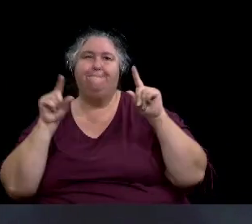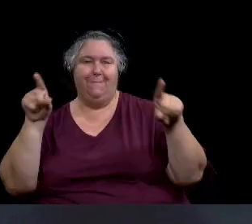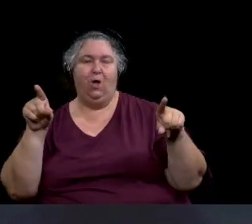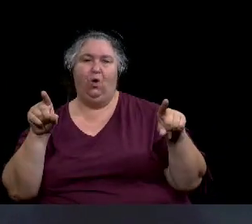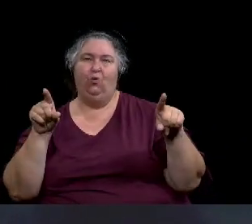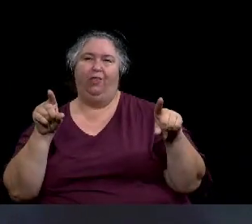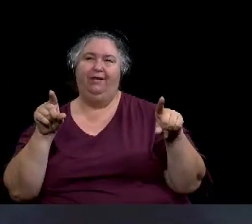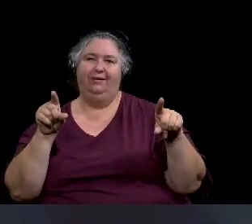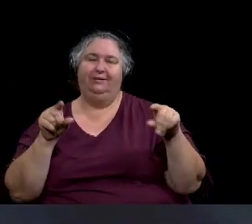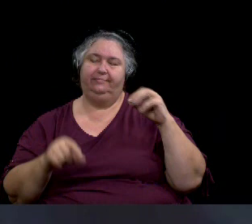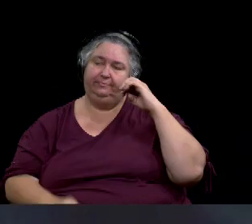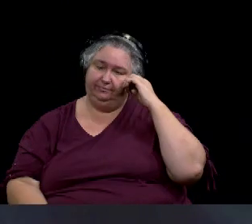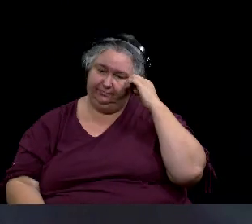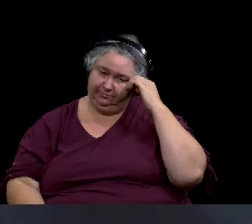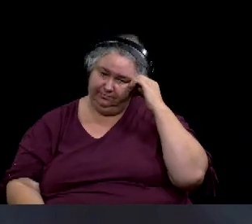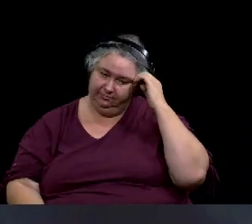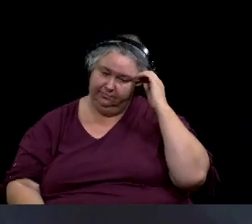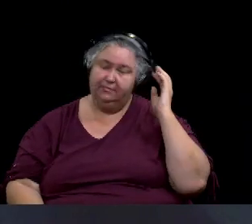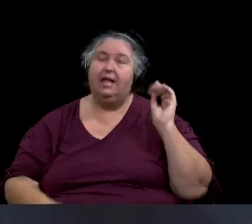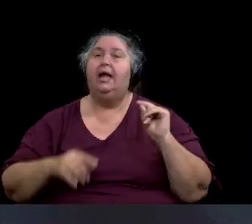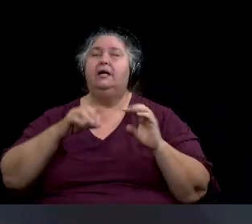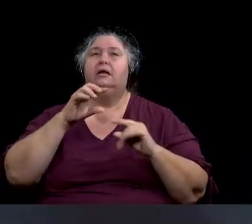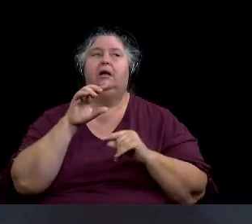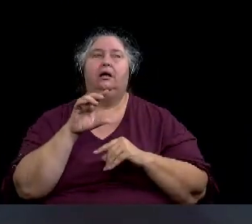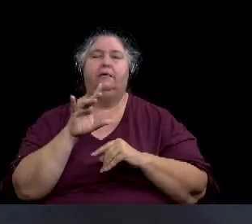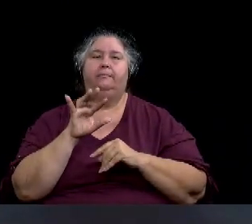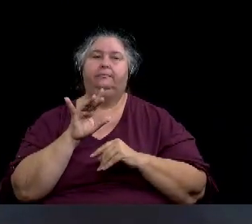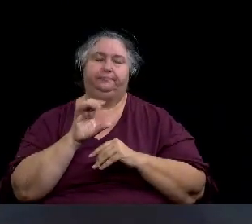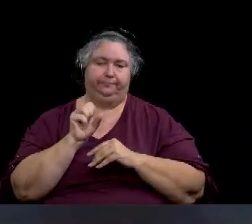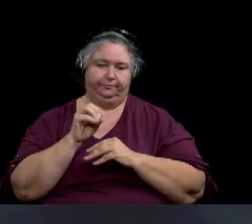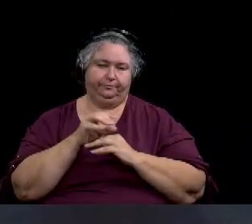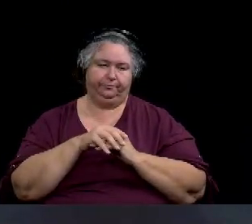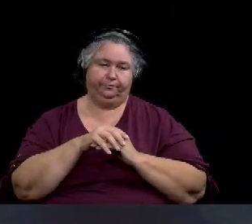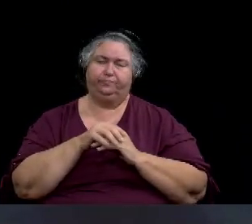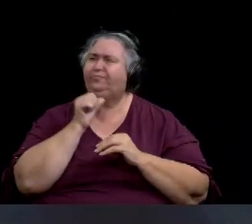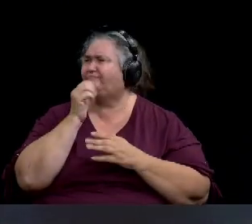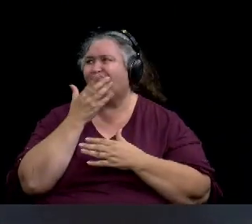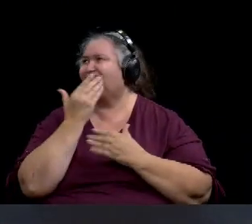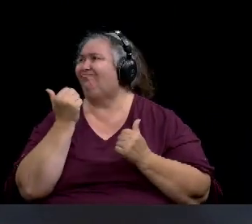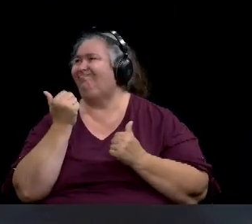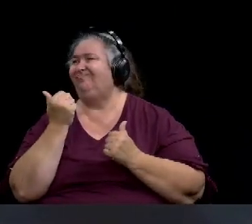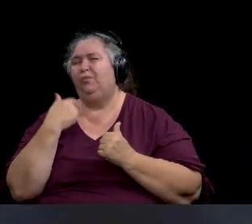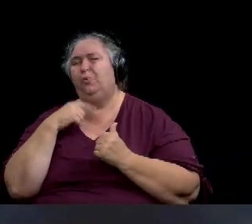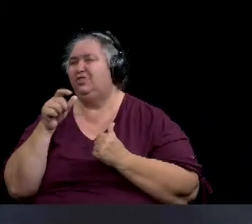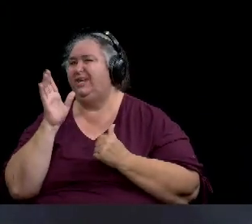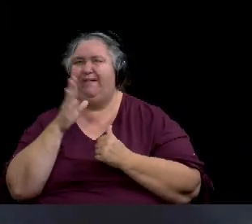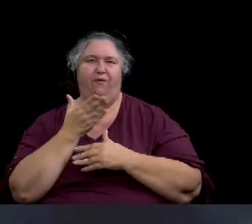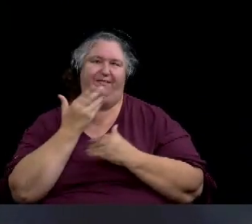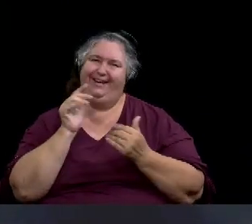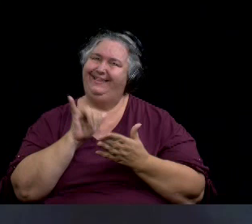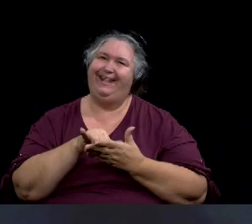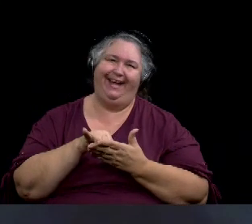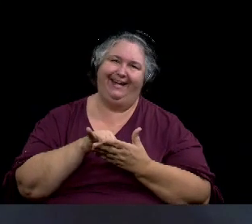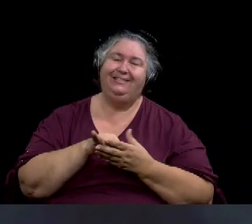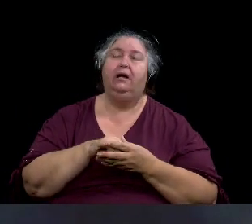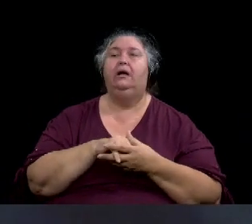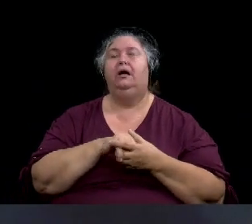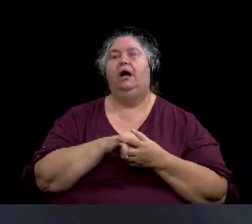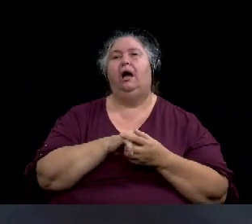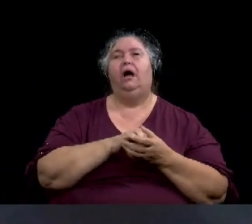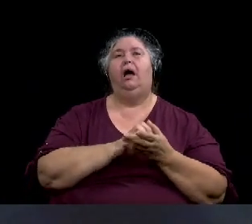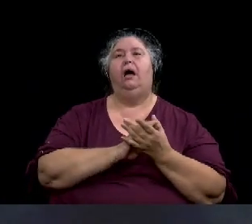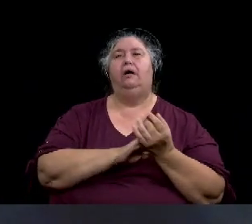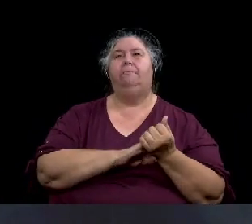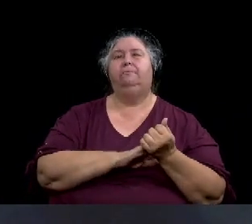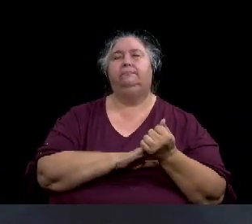family health. So we don't forget that, and we should never forget it. One thing